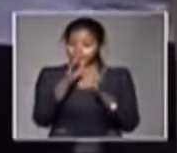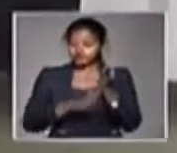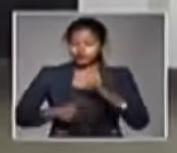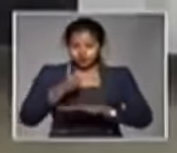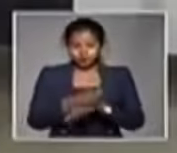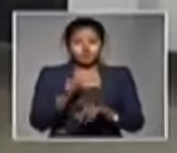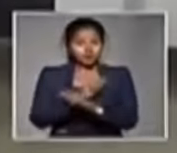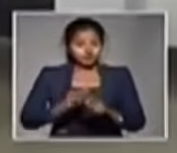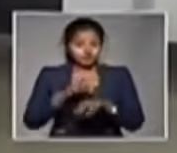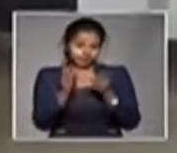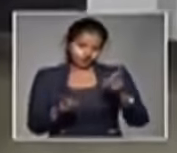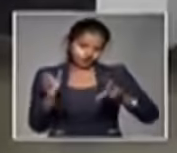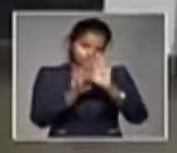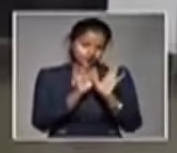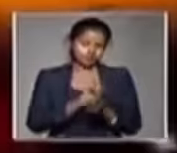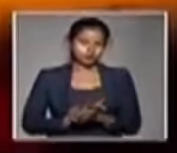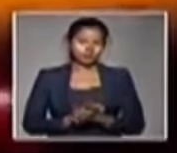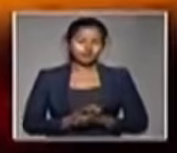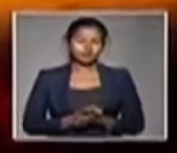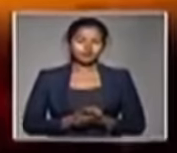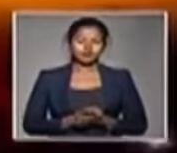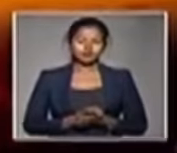organizers.